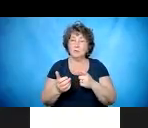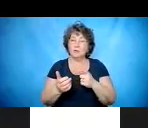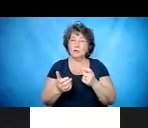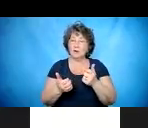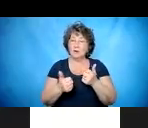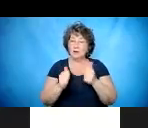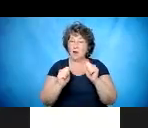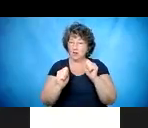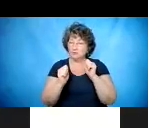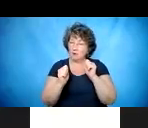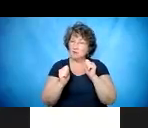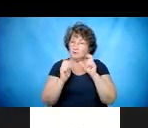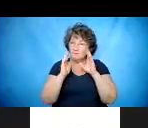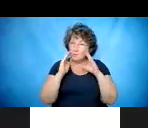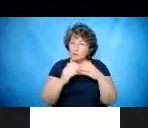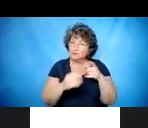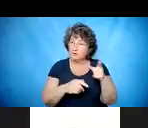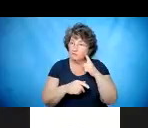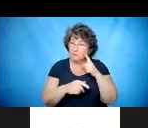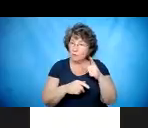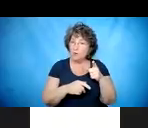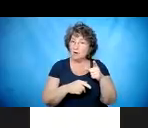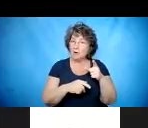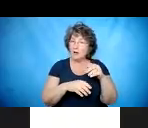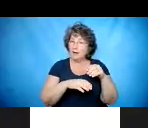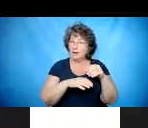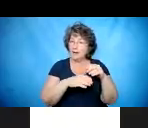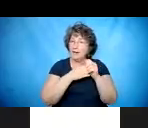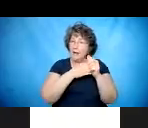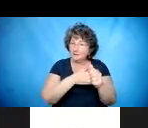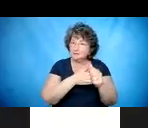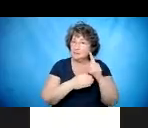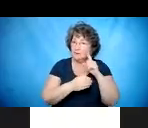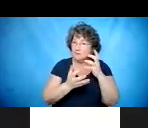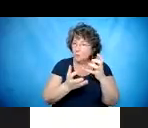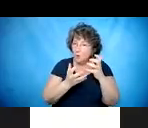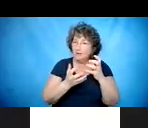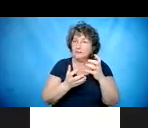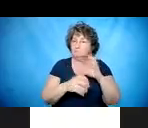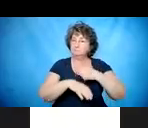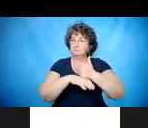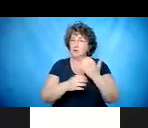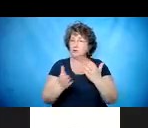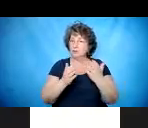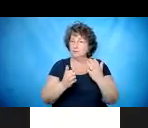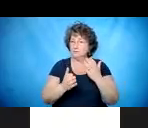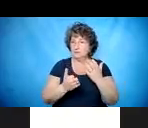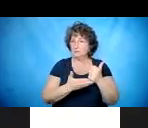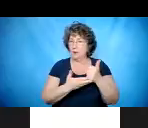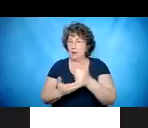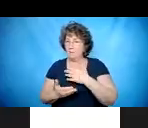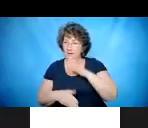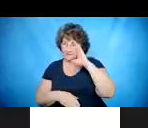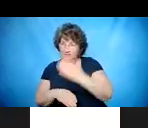get guidance to get some type of service for my son's needs. She told me that she was not an